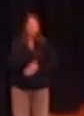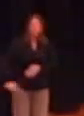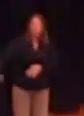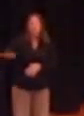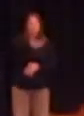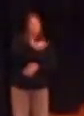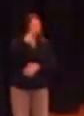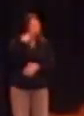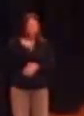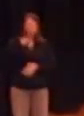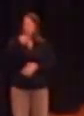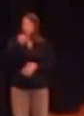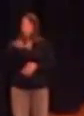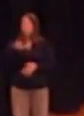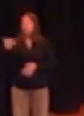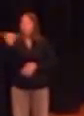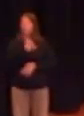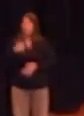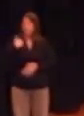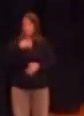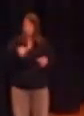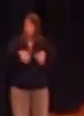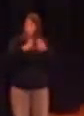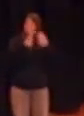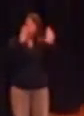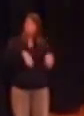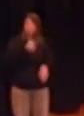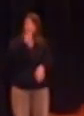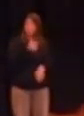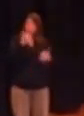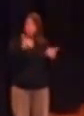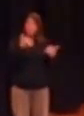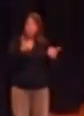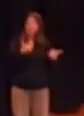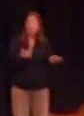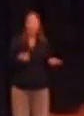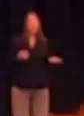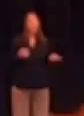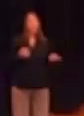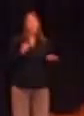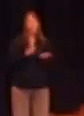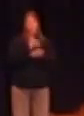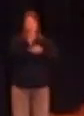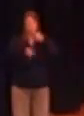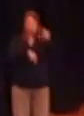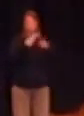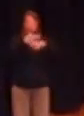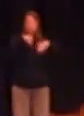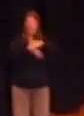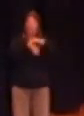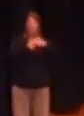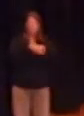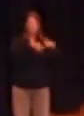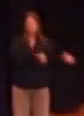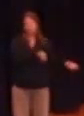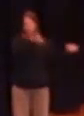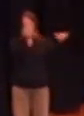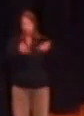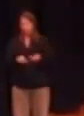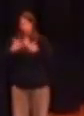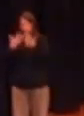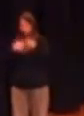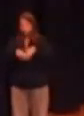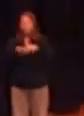think, you know, in the same way that as we approach our housing needs now, that universal access should be built into